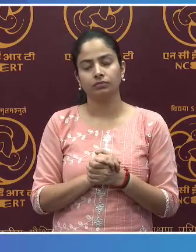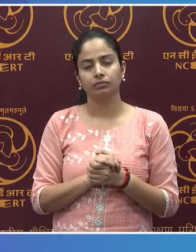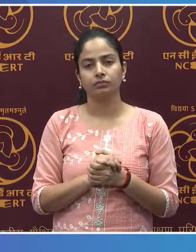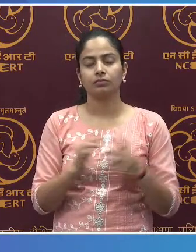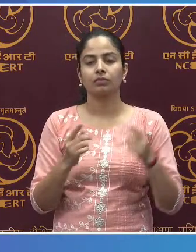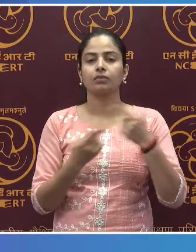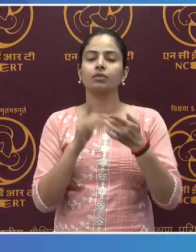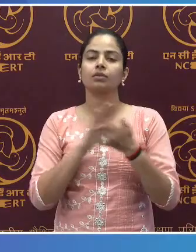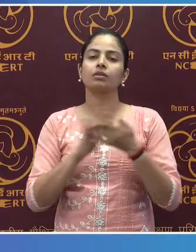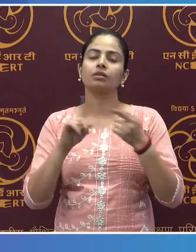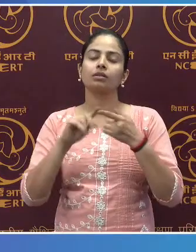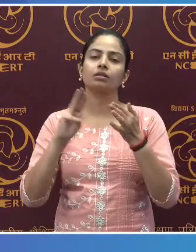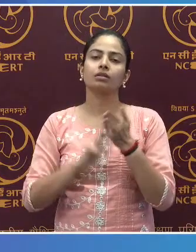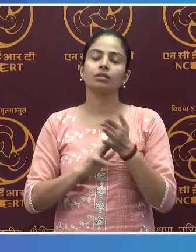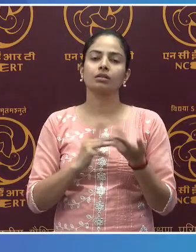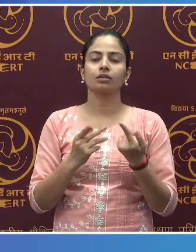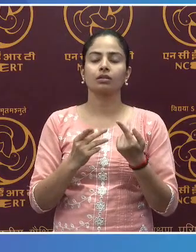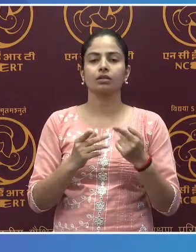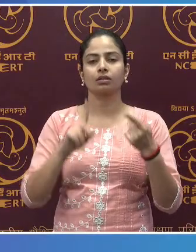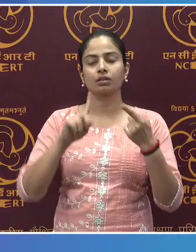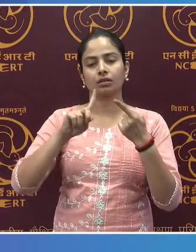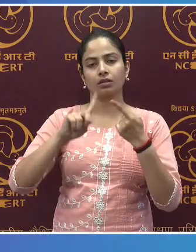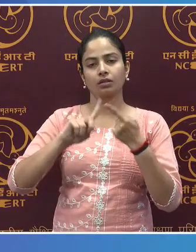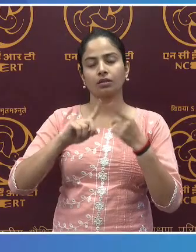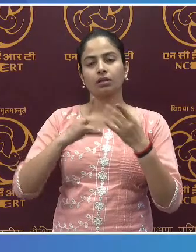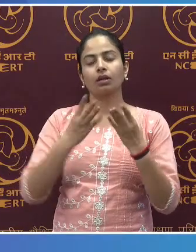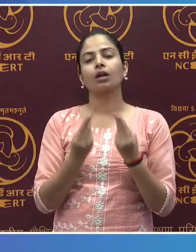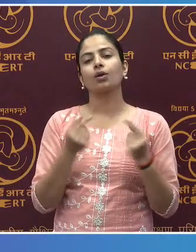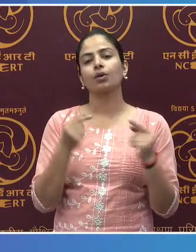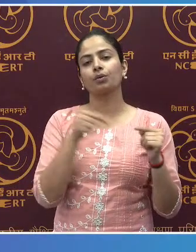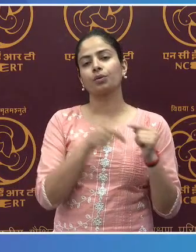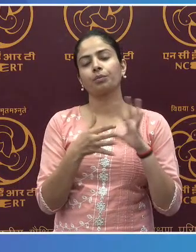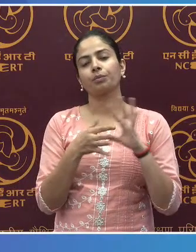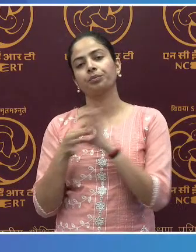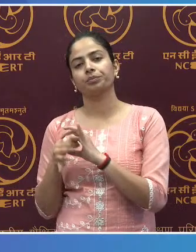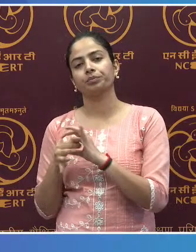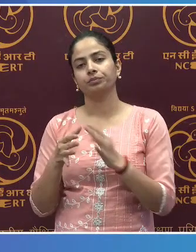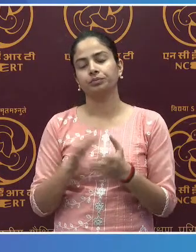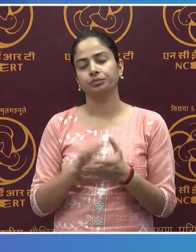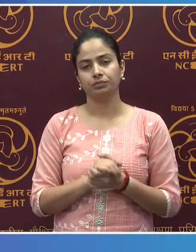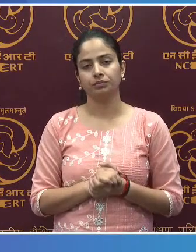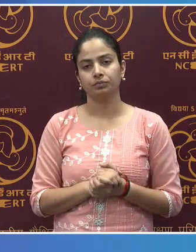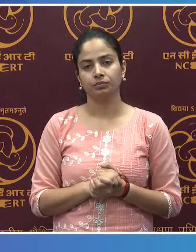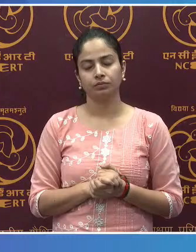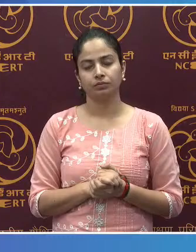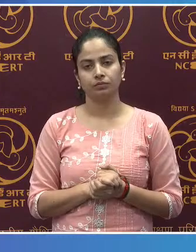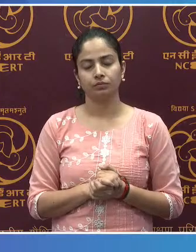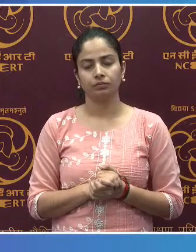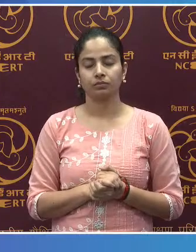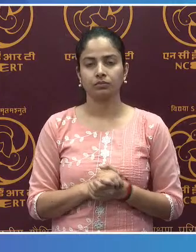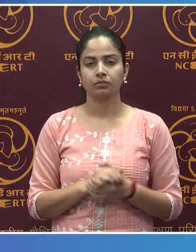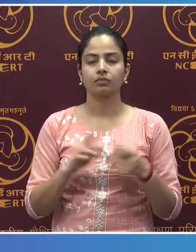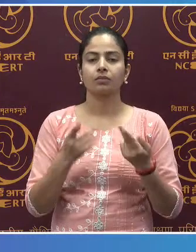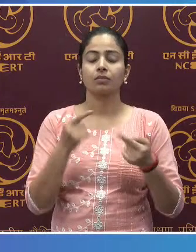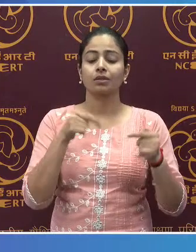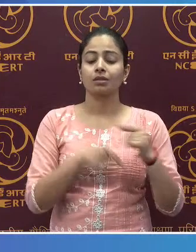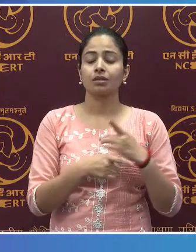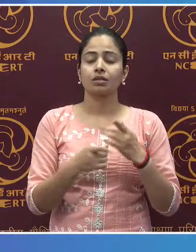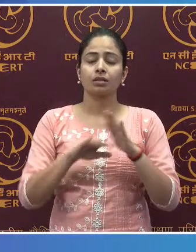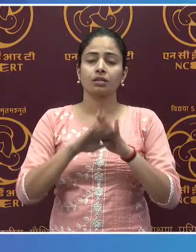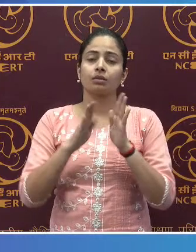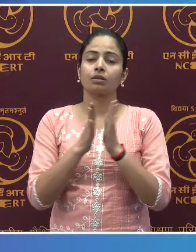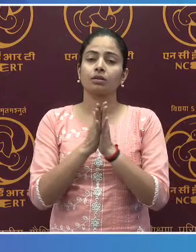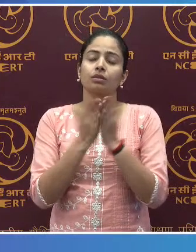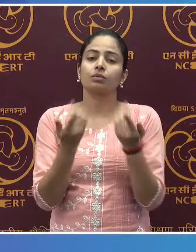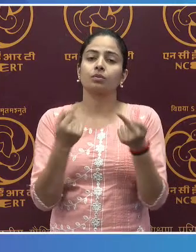theme E, that is the economic life around us, that really depicts the economic dimensions in the society. So this book is really very